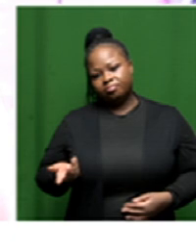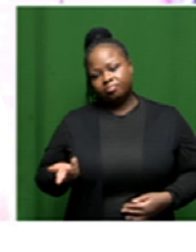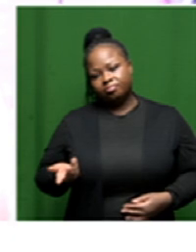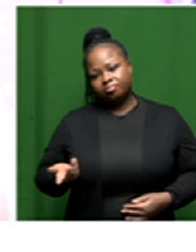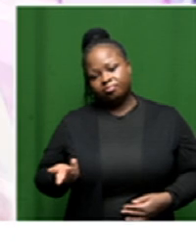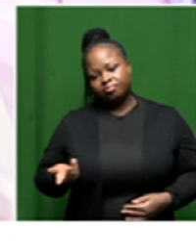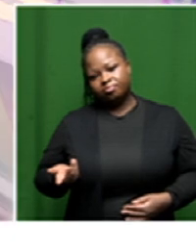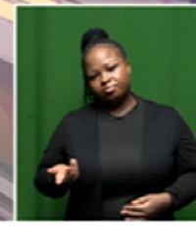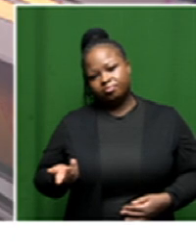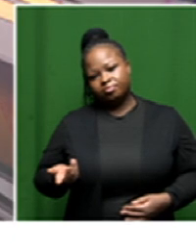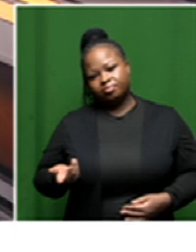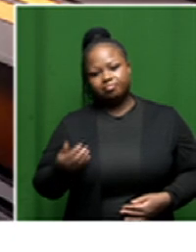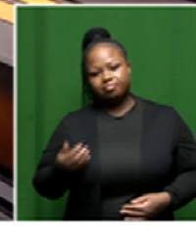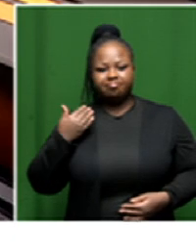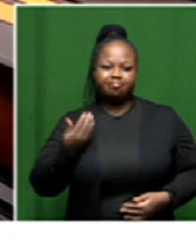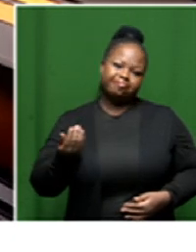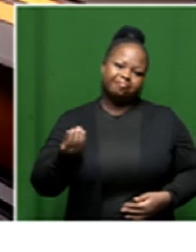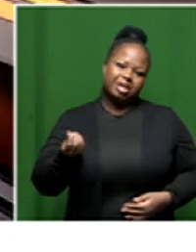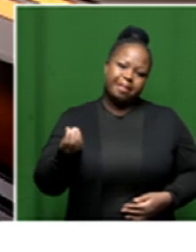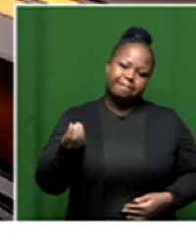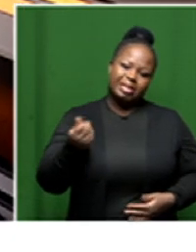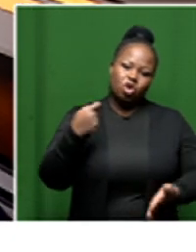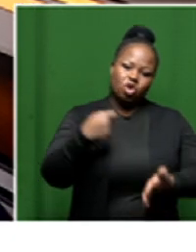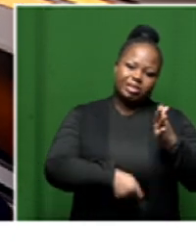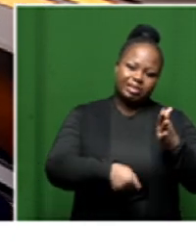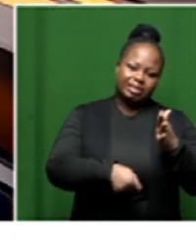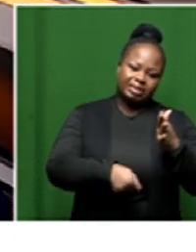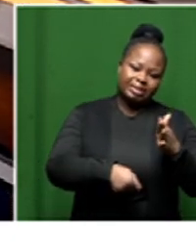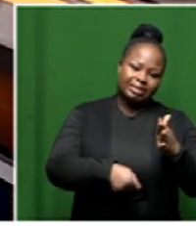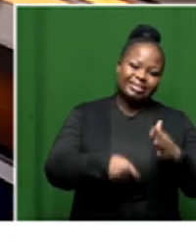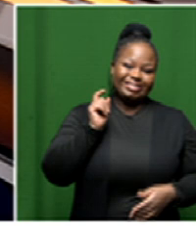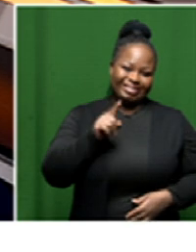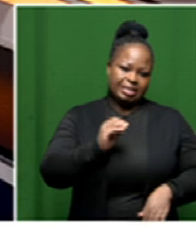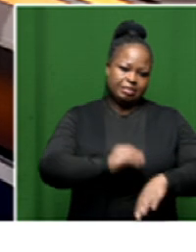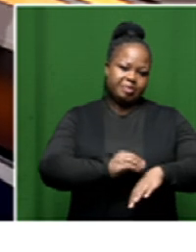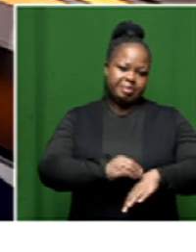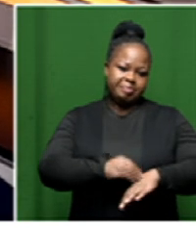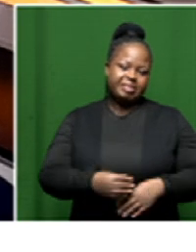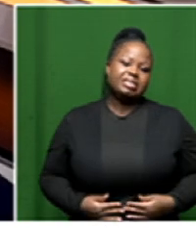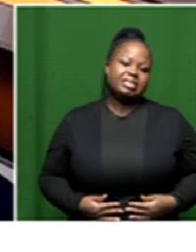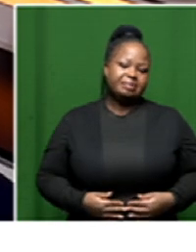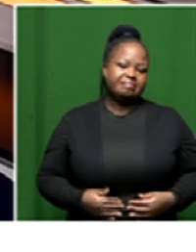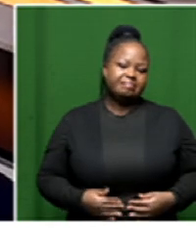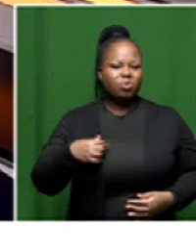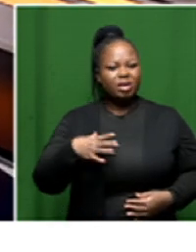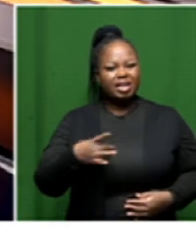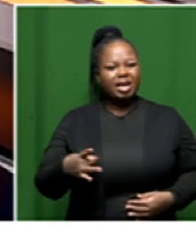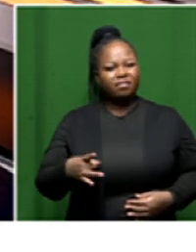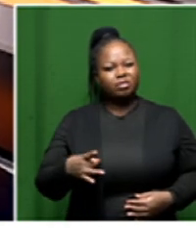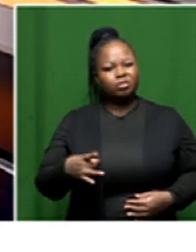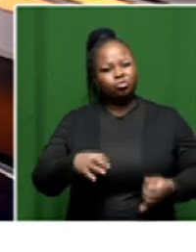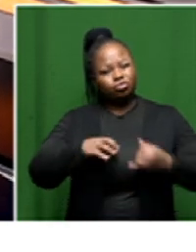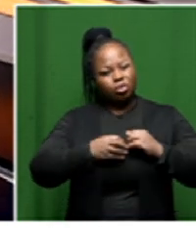it would be the price, to be honest with you. Is it? Pricing is an issue. I would love to keep our